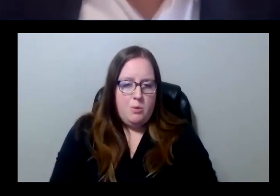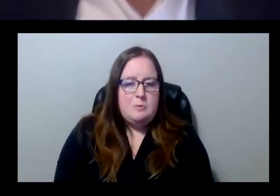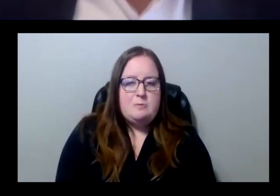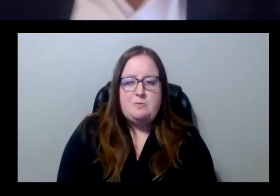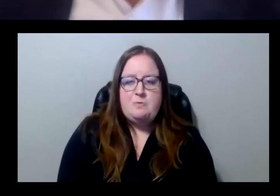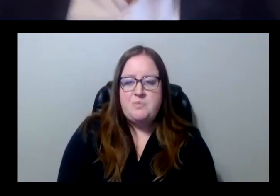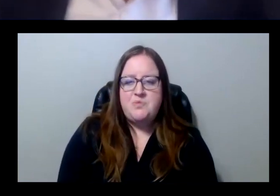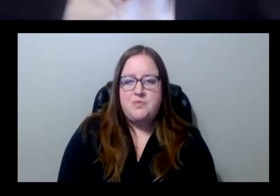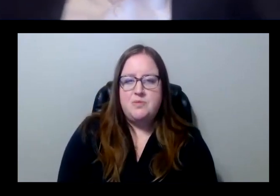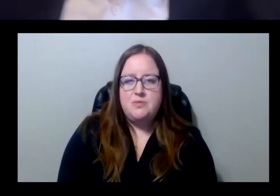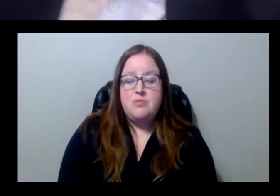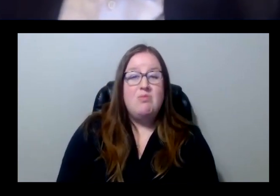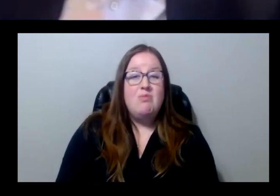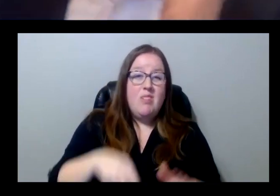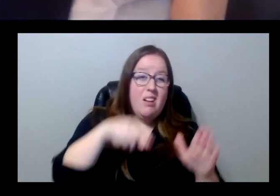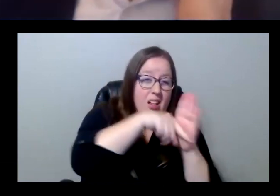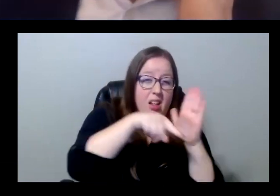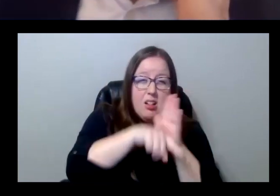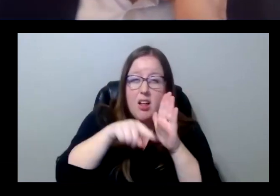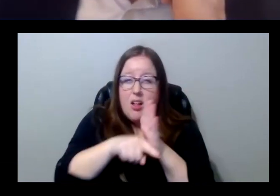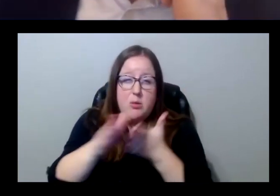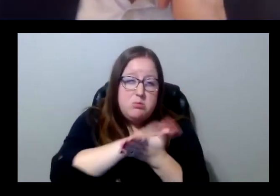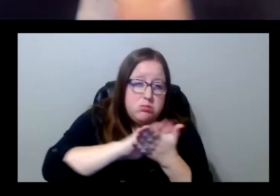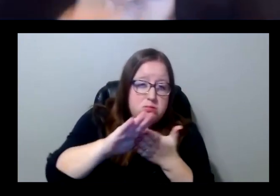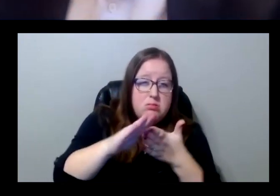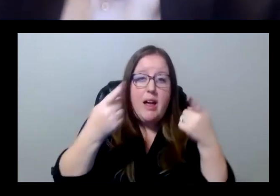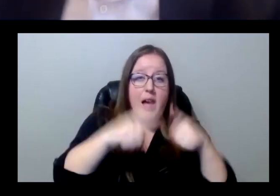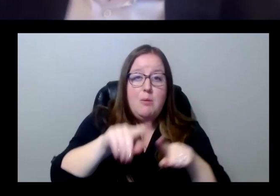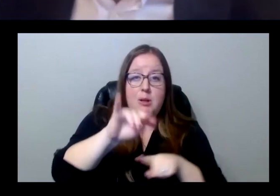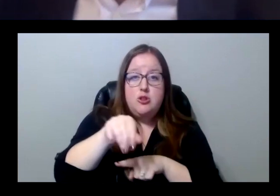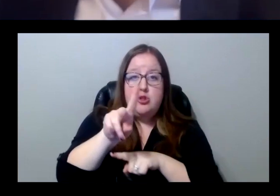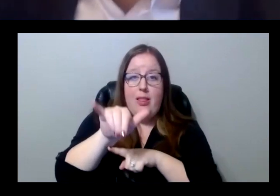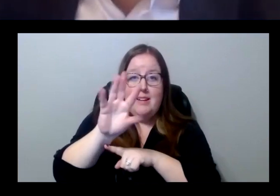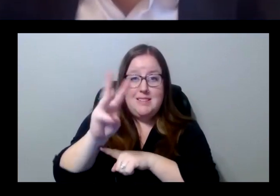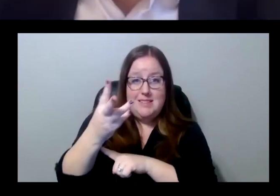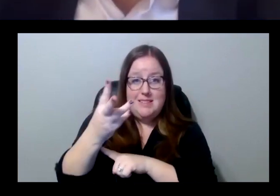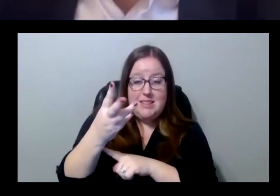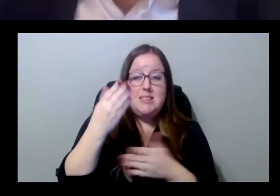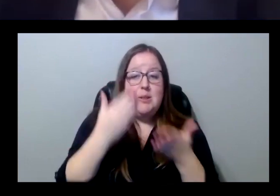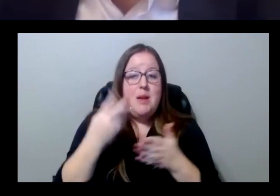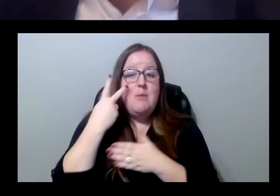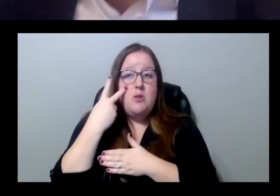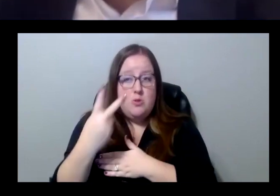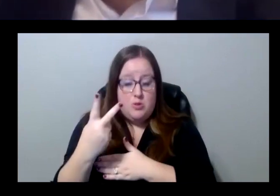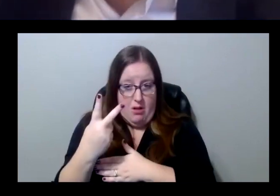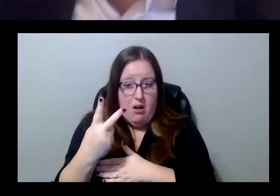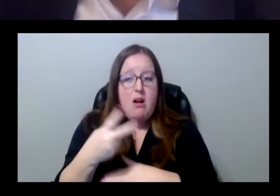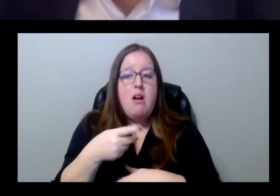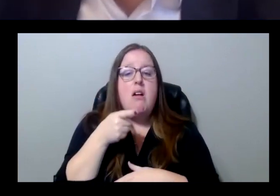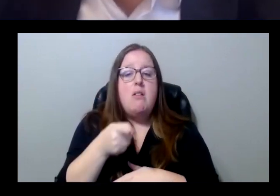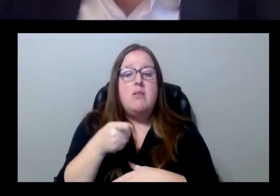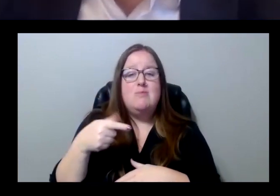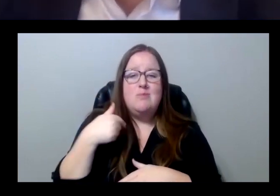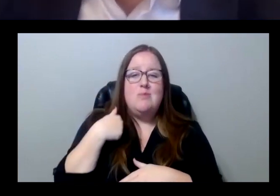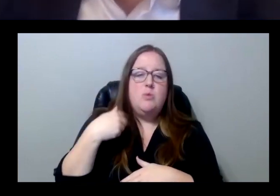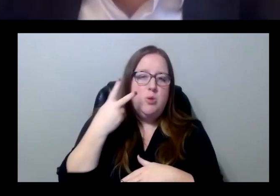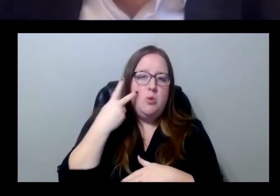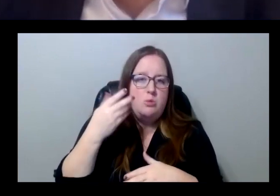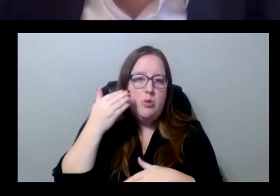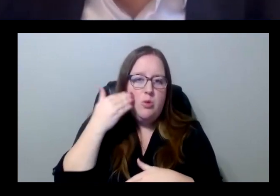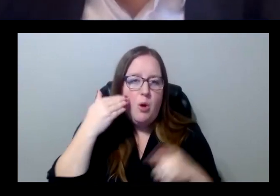military policeman, and he and colleagues were captured, and they were brought to a small town, and they were put in